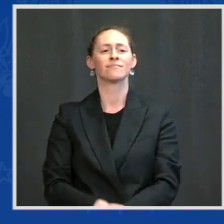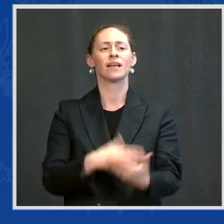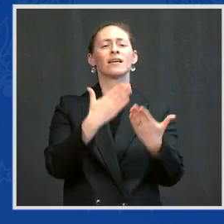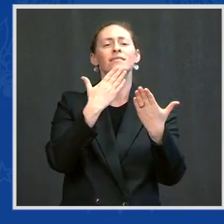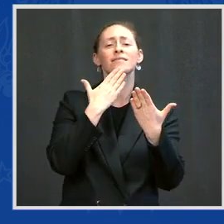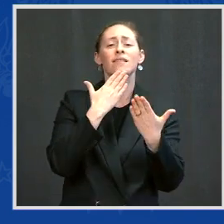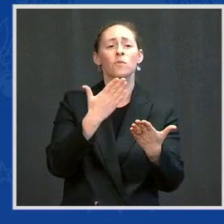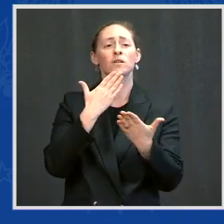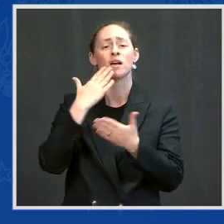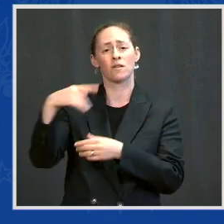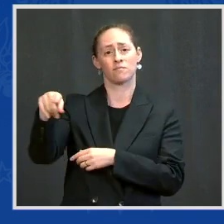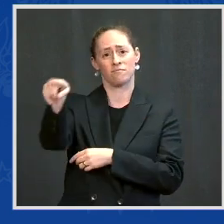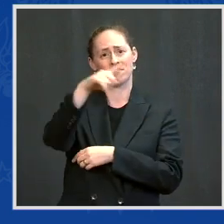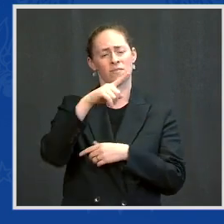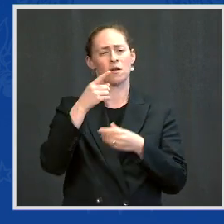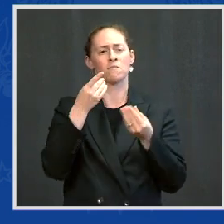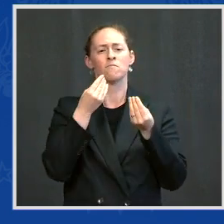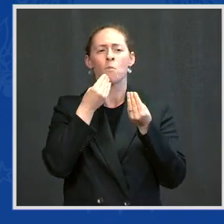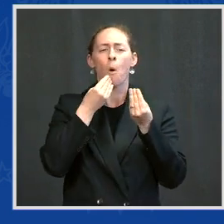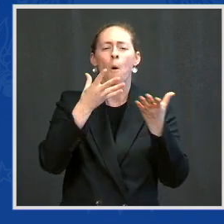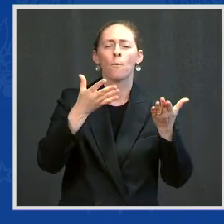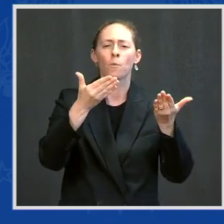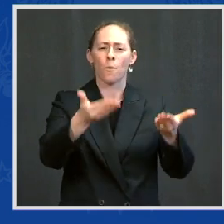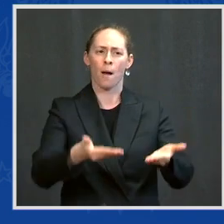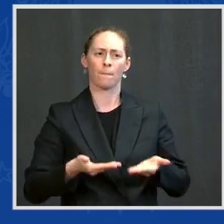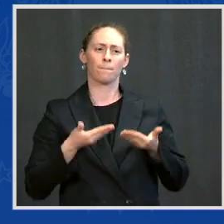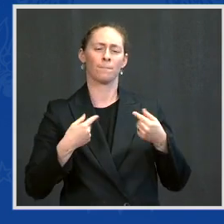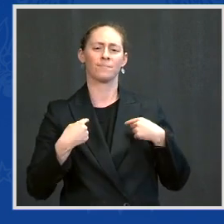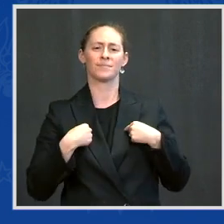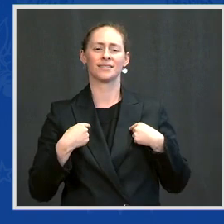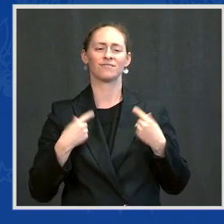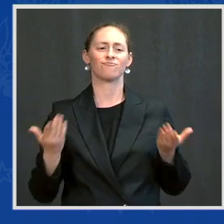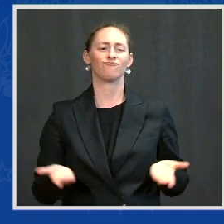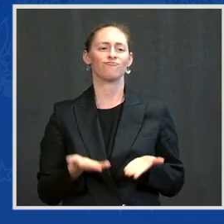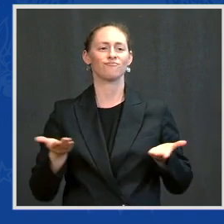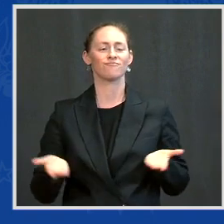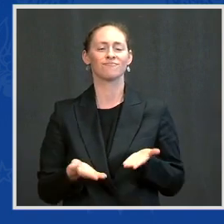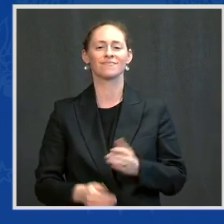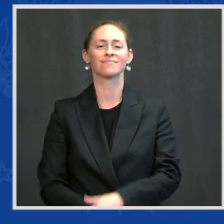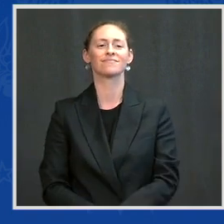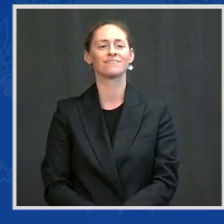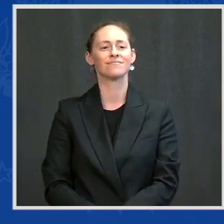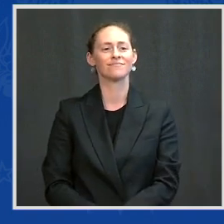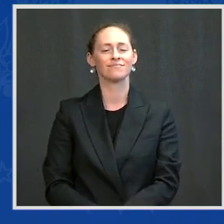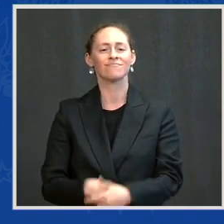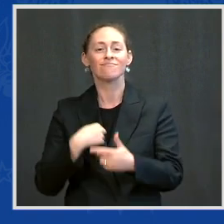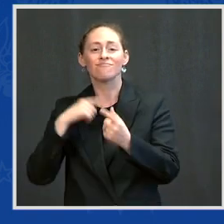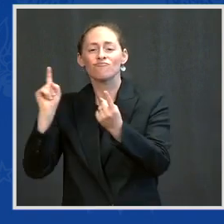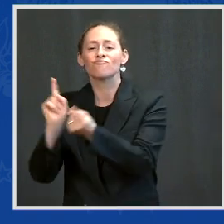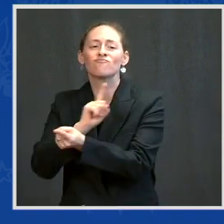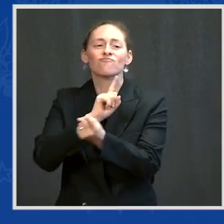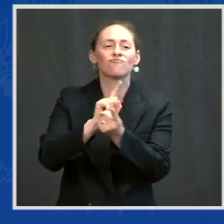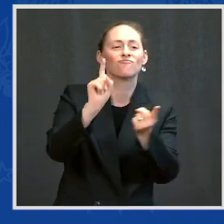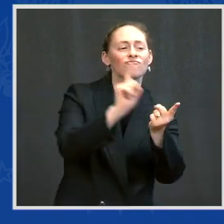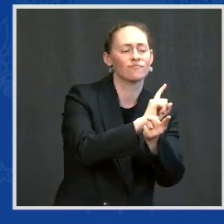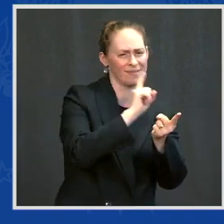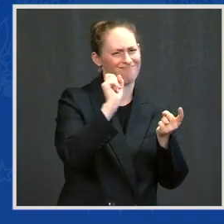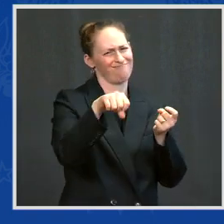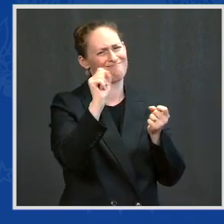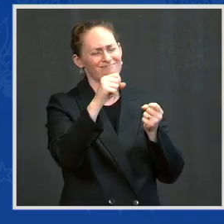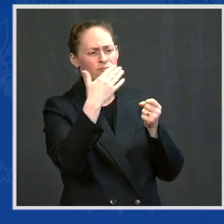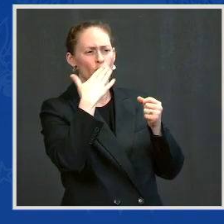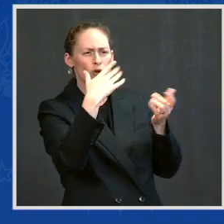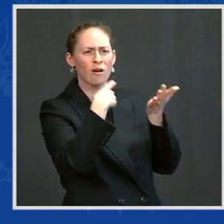welcome. Today, leaders and delegates of Korea and the United States met each other's eye and had a dialogue. For the peoples of our two